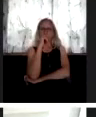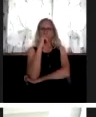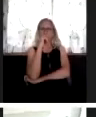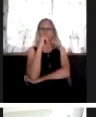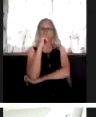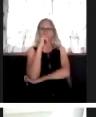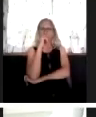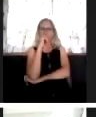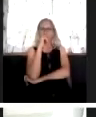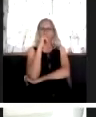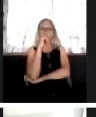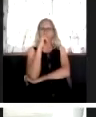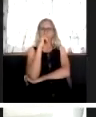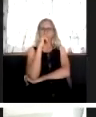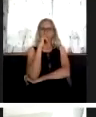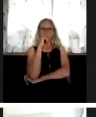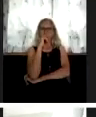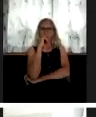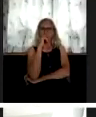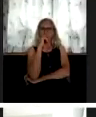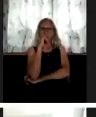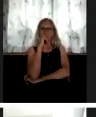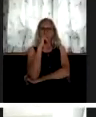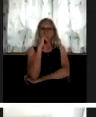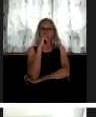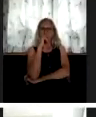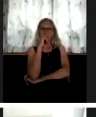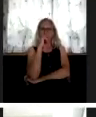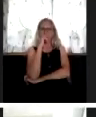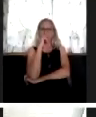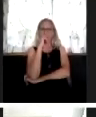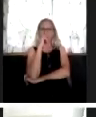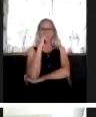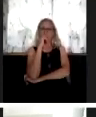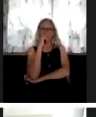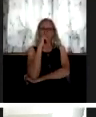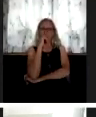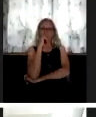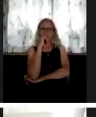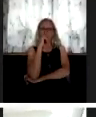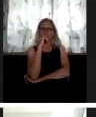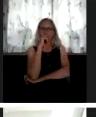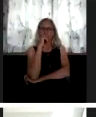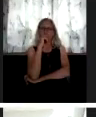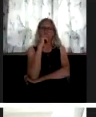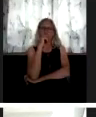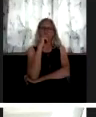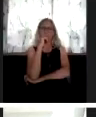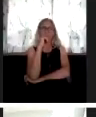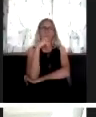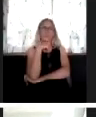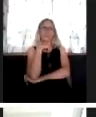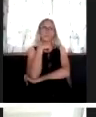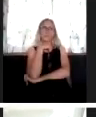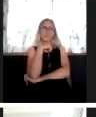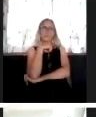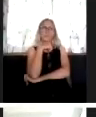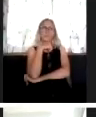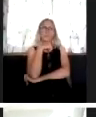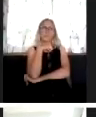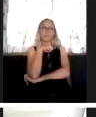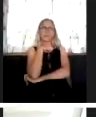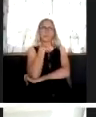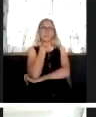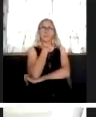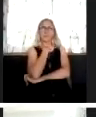matter which part of the world you were born, what kind of circumstances you were born, no life arrived on